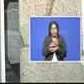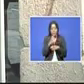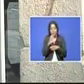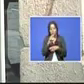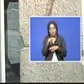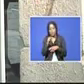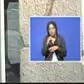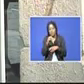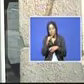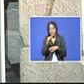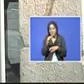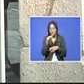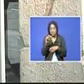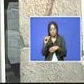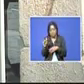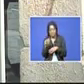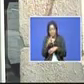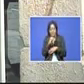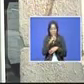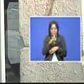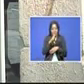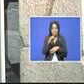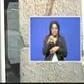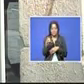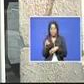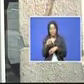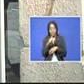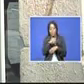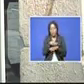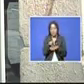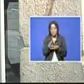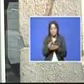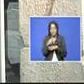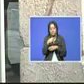Puerto Rico. Was in Germany a little bit,